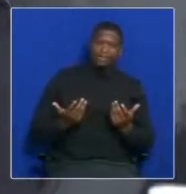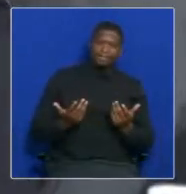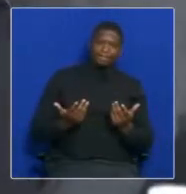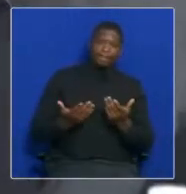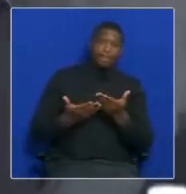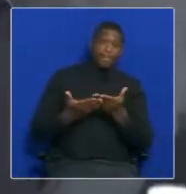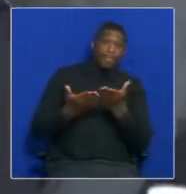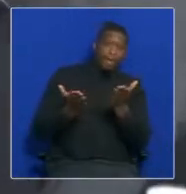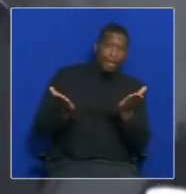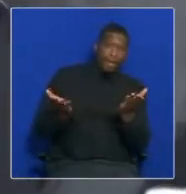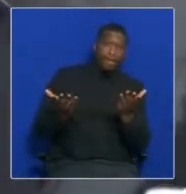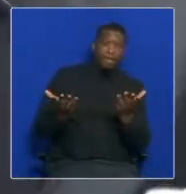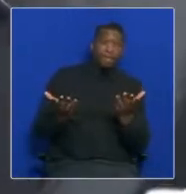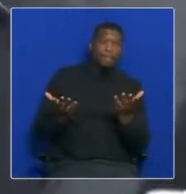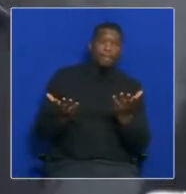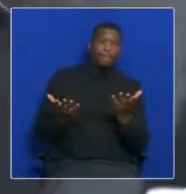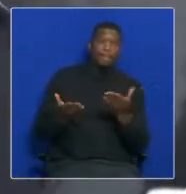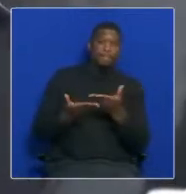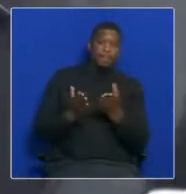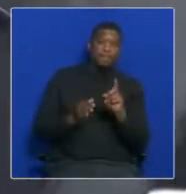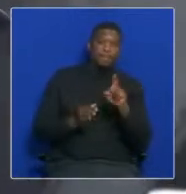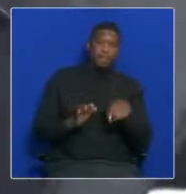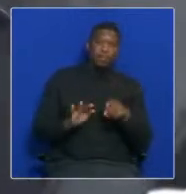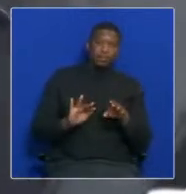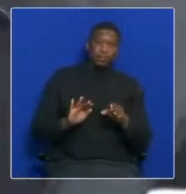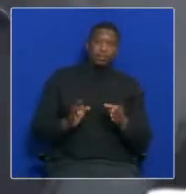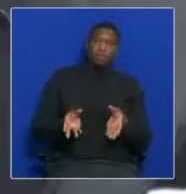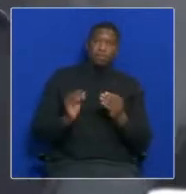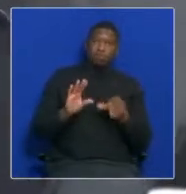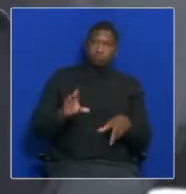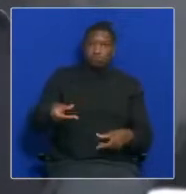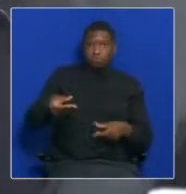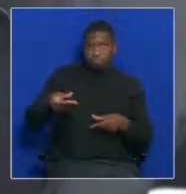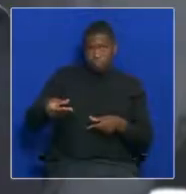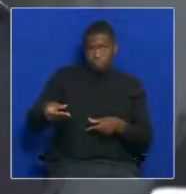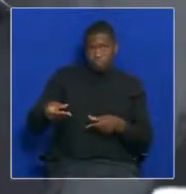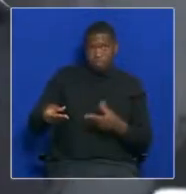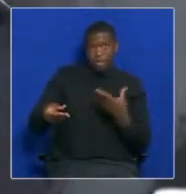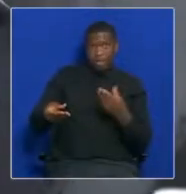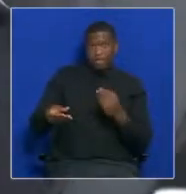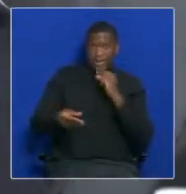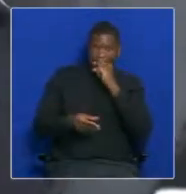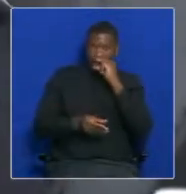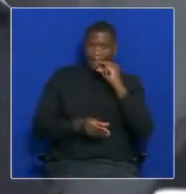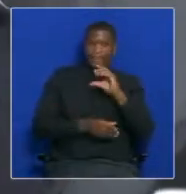should be somewhere in front of you, marked CJC